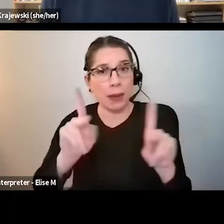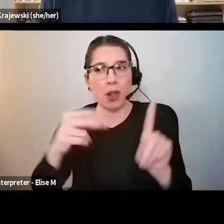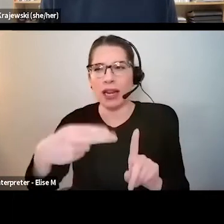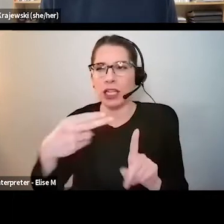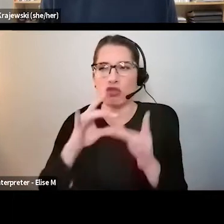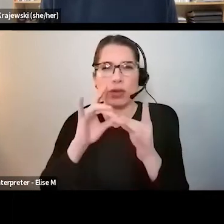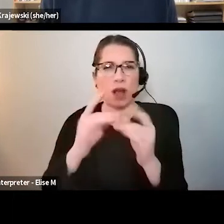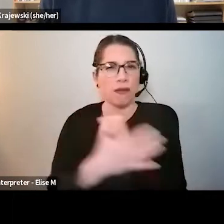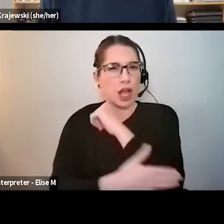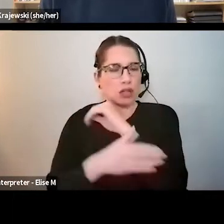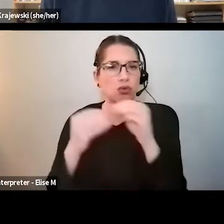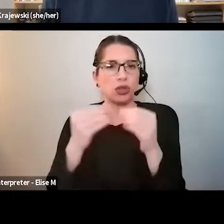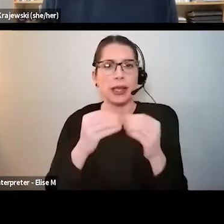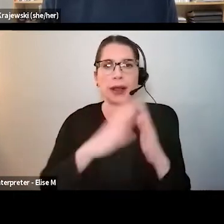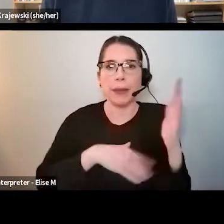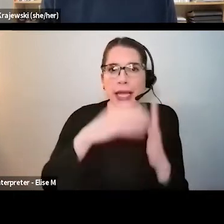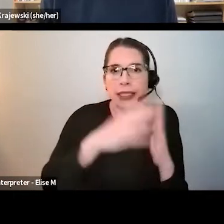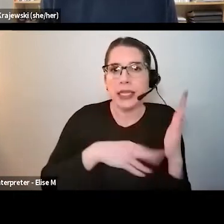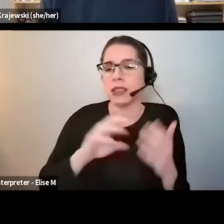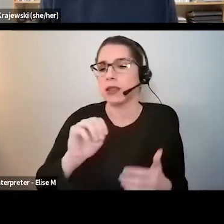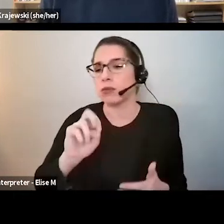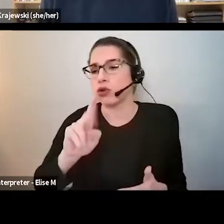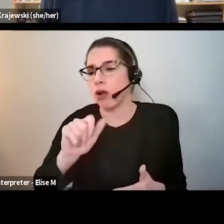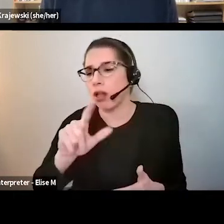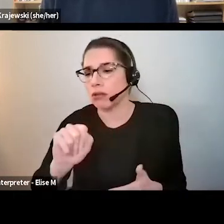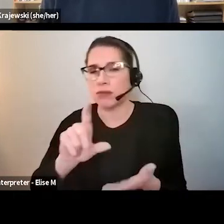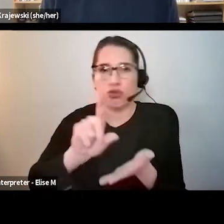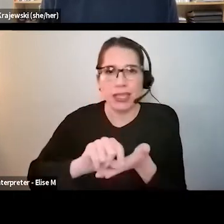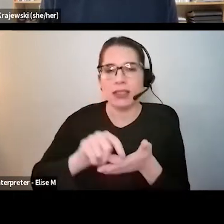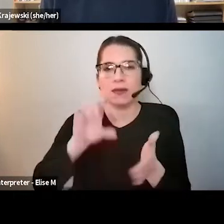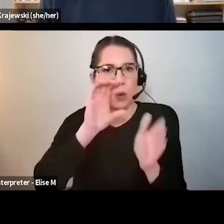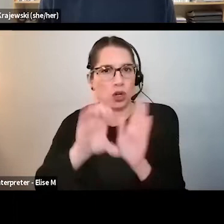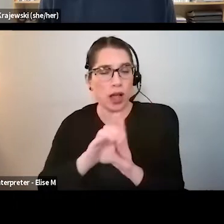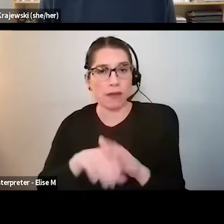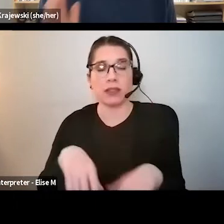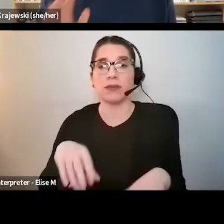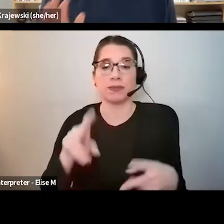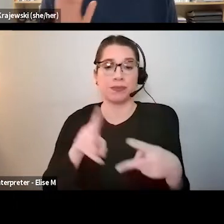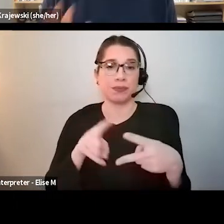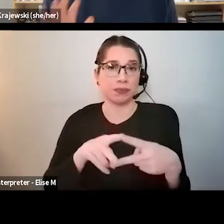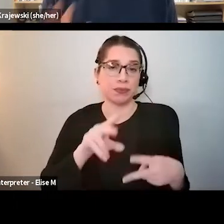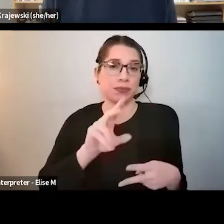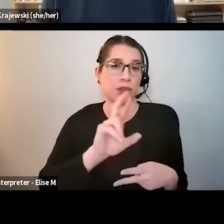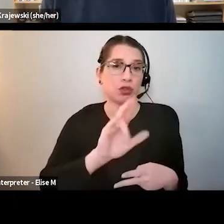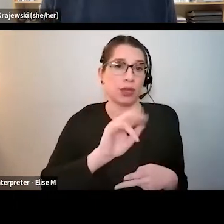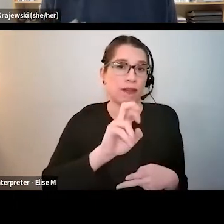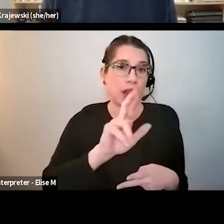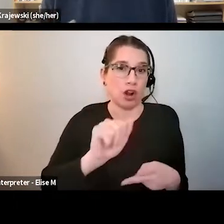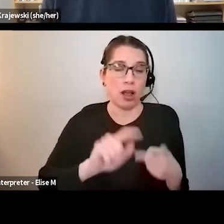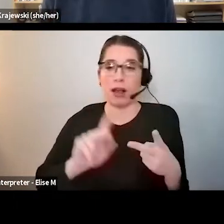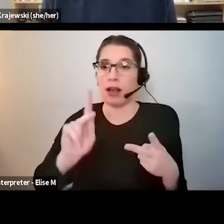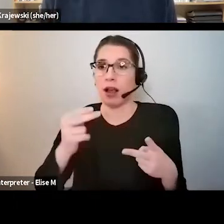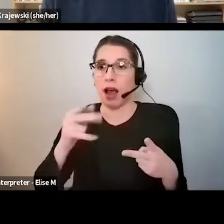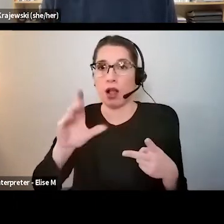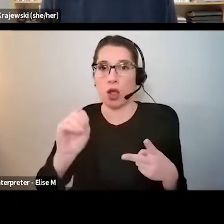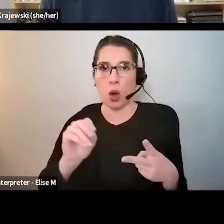murals, paintings, prints, and photographs. Frida Kahlo and Diego Rivera were the power couple at the center of